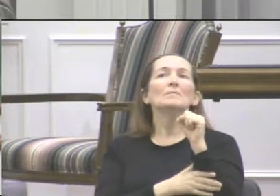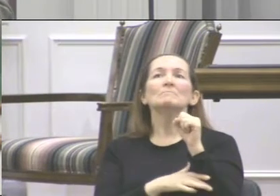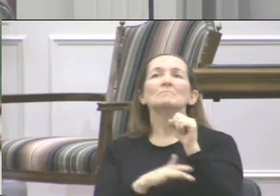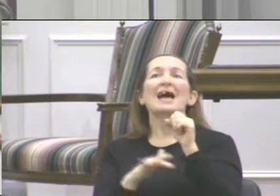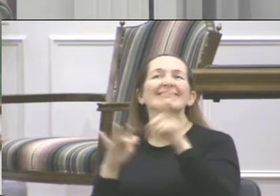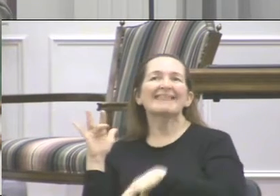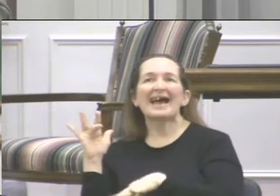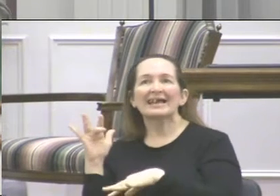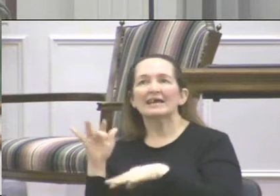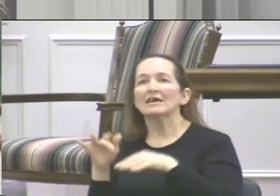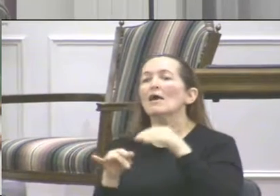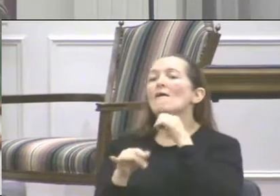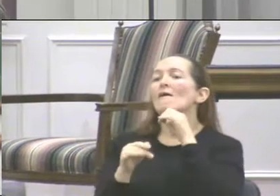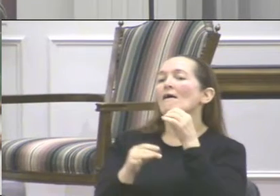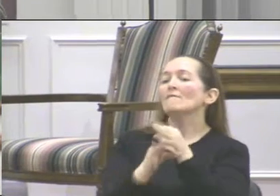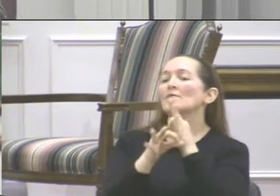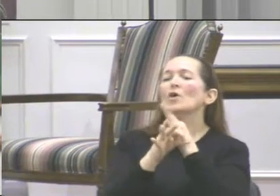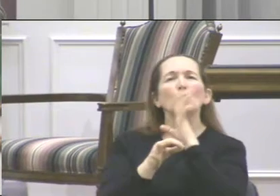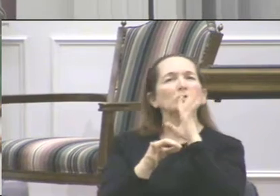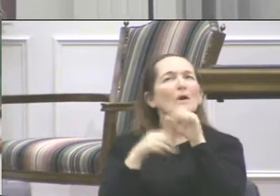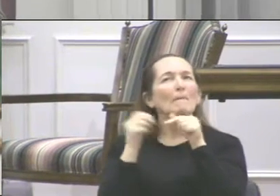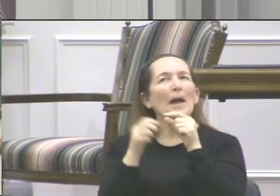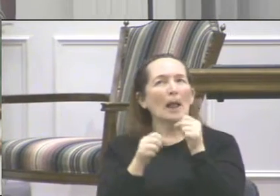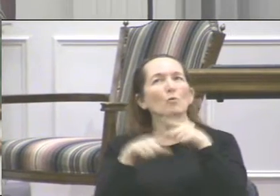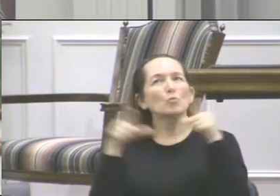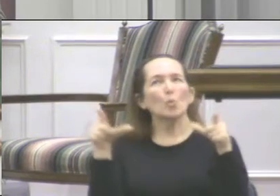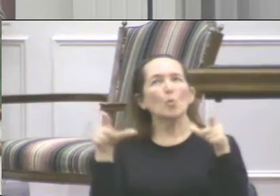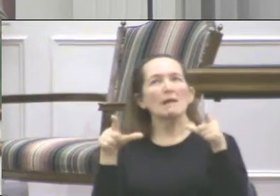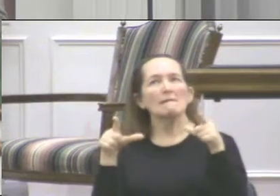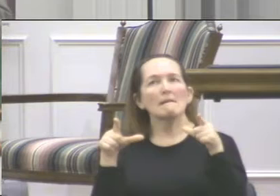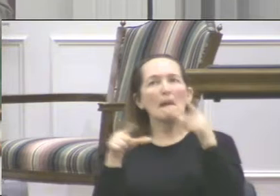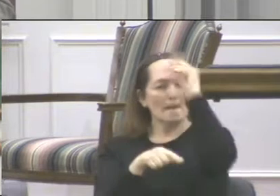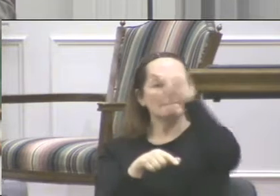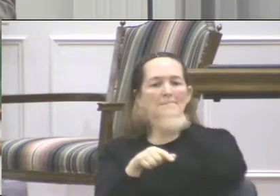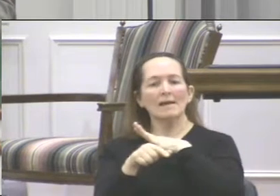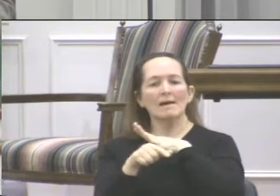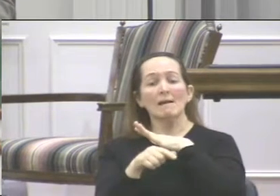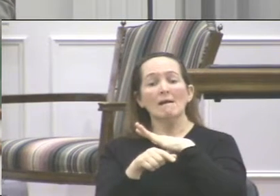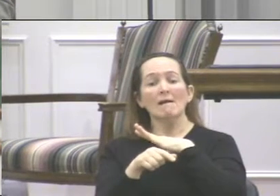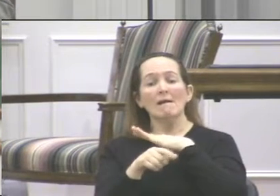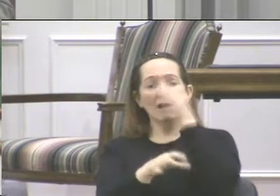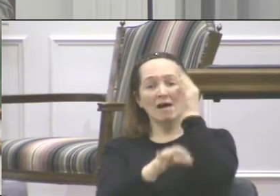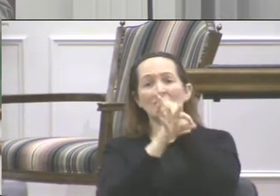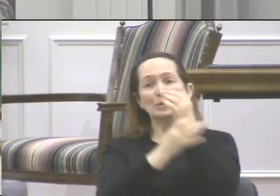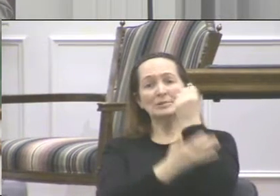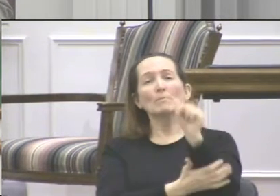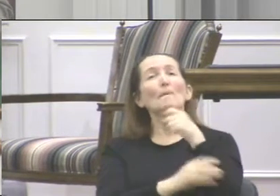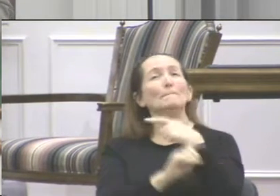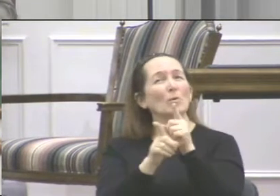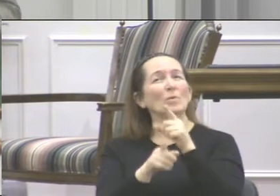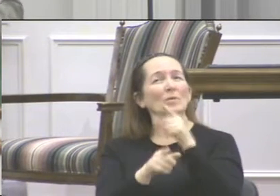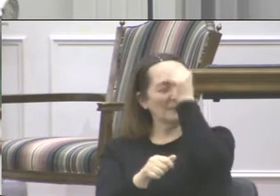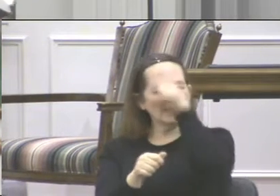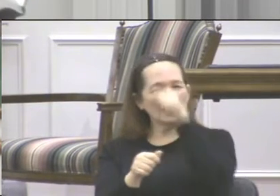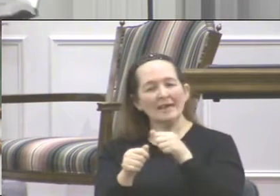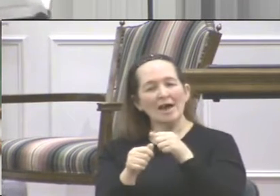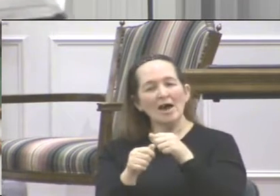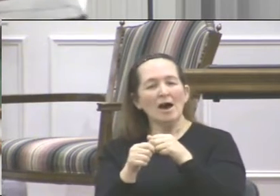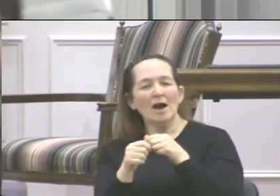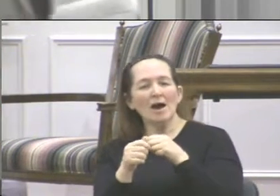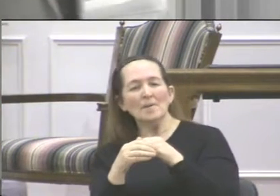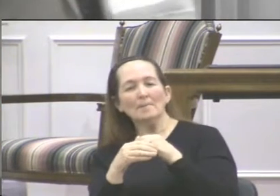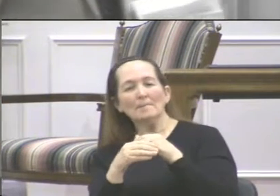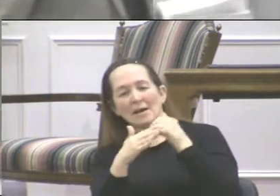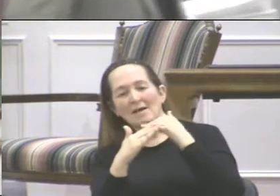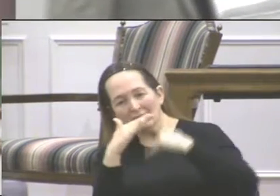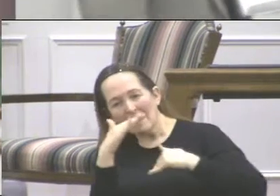great a man of faith Abraham was, but I want you to consider for just a minute, very quickly, Abraham's lack of faith. Number one,